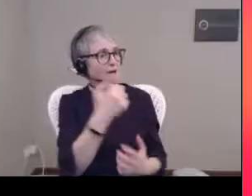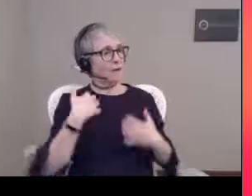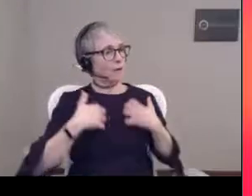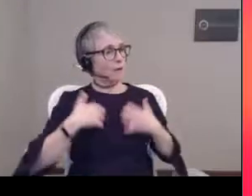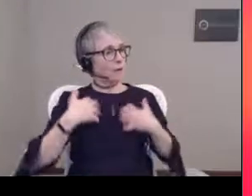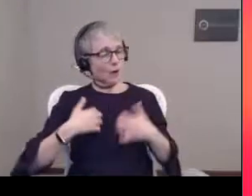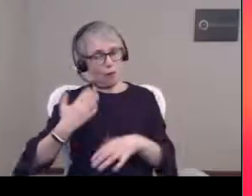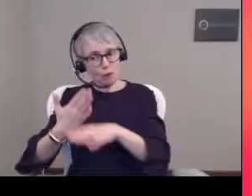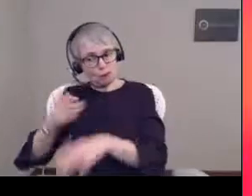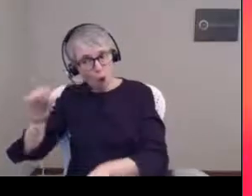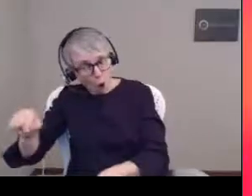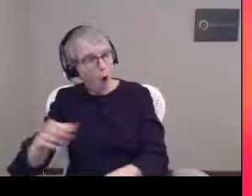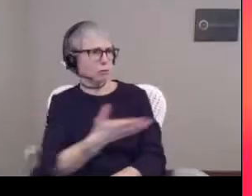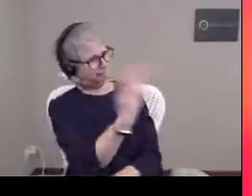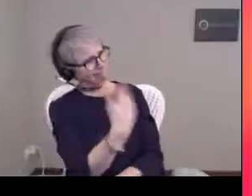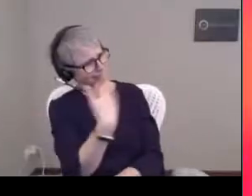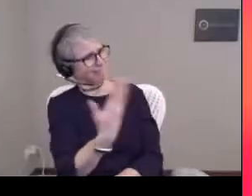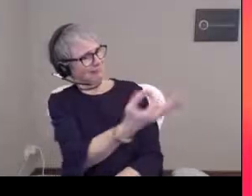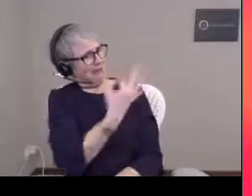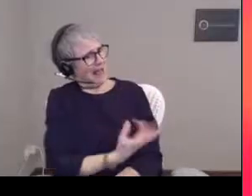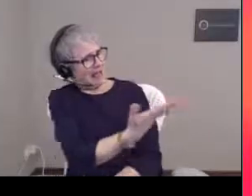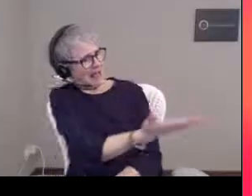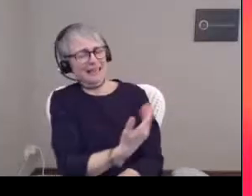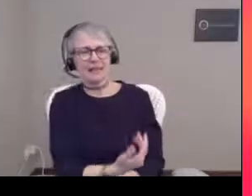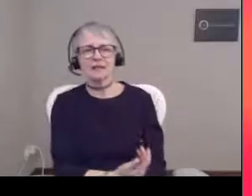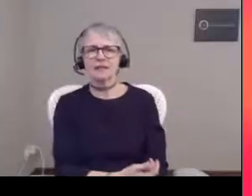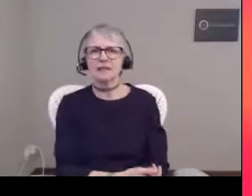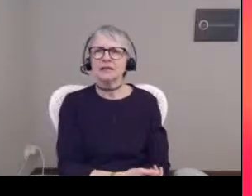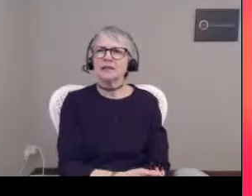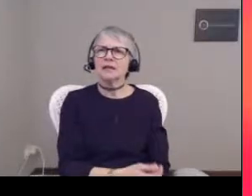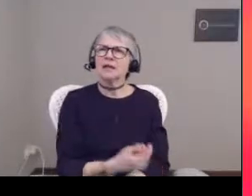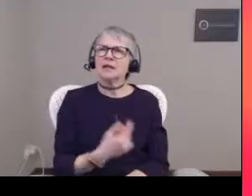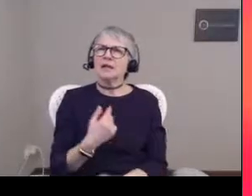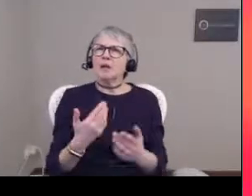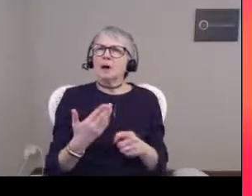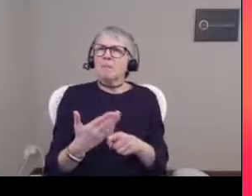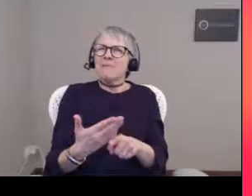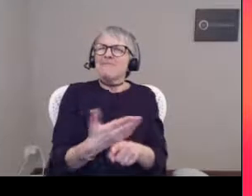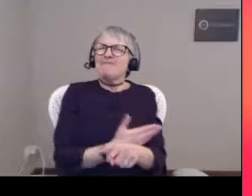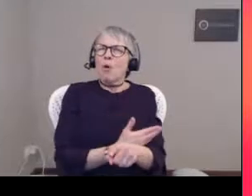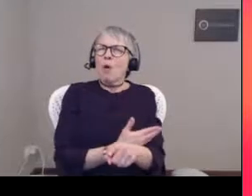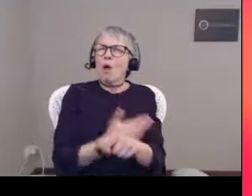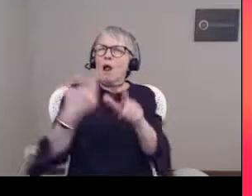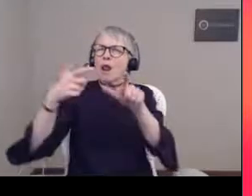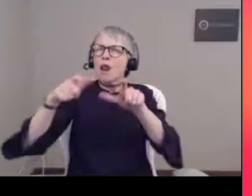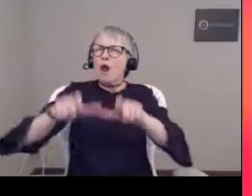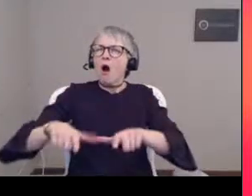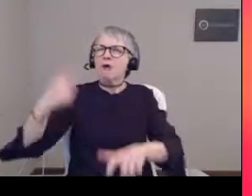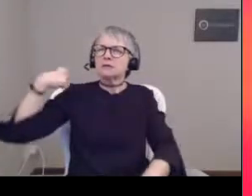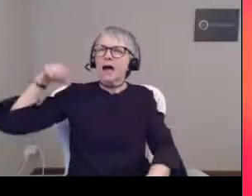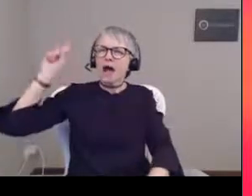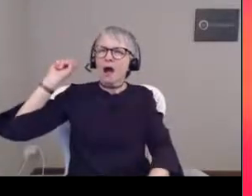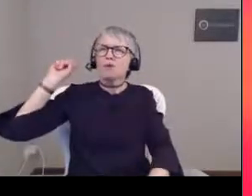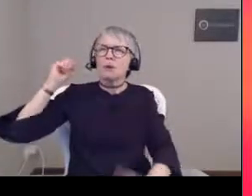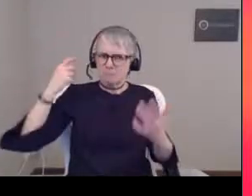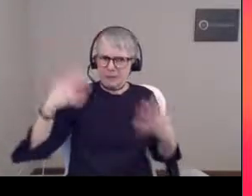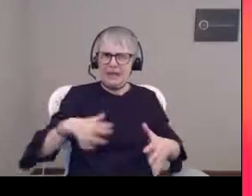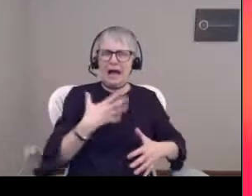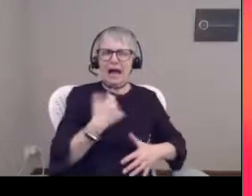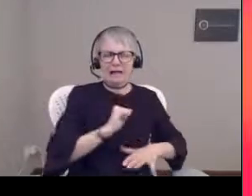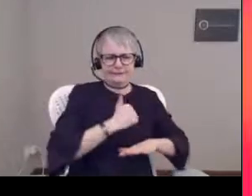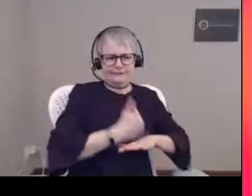hold also a program just before COVID, which we hope we will get it on again, around